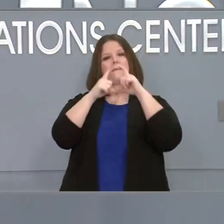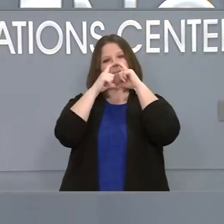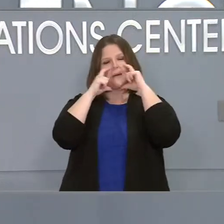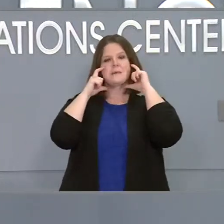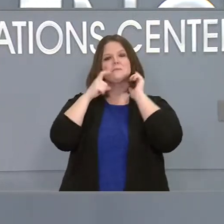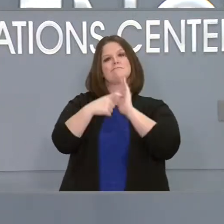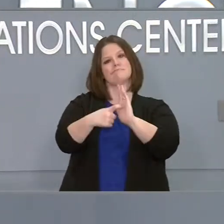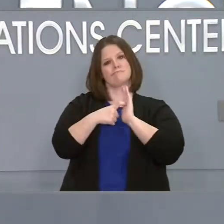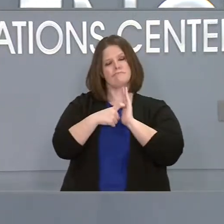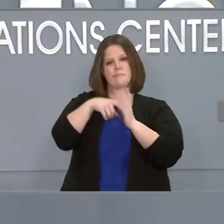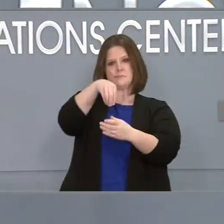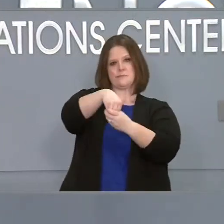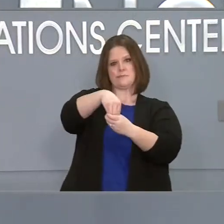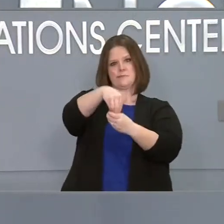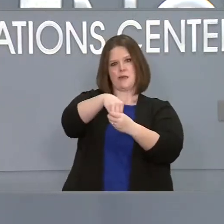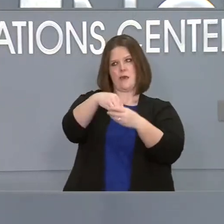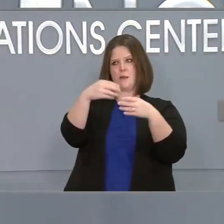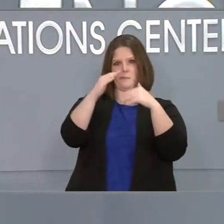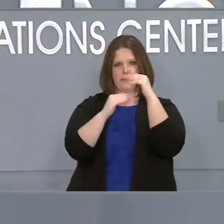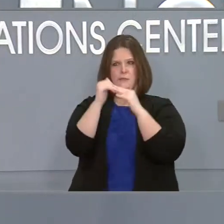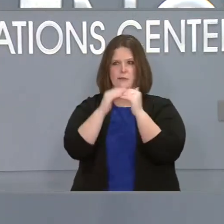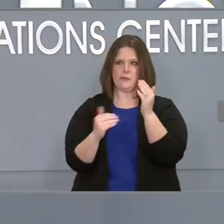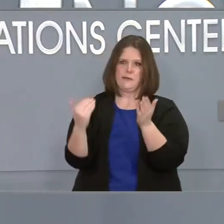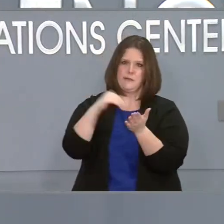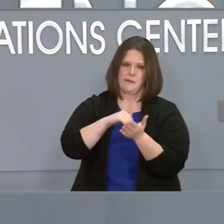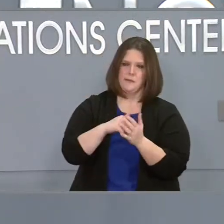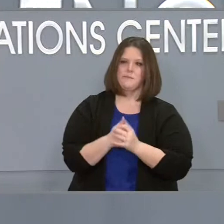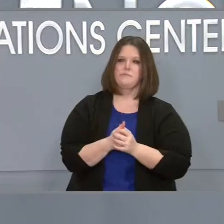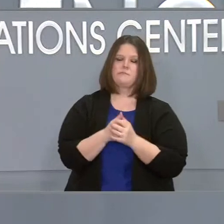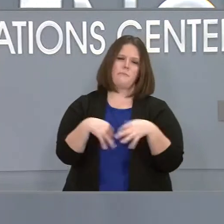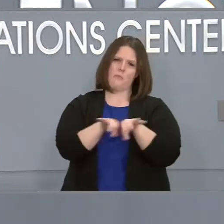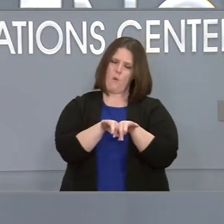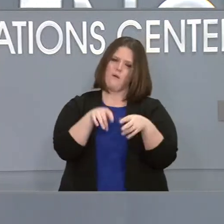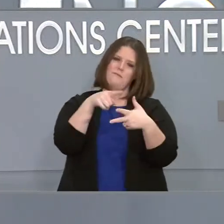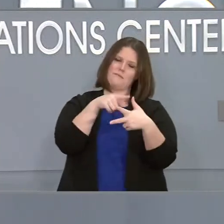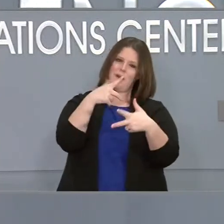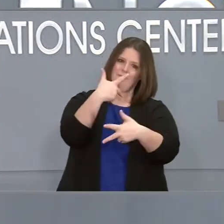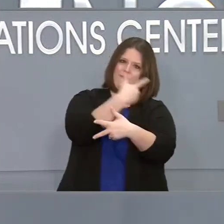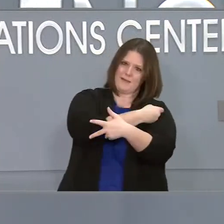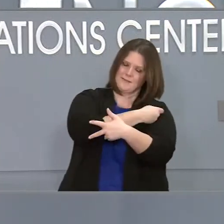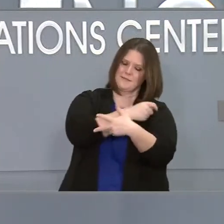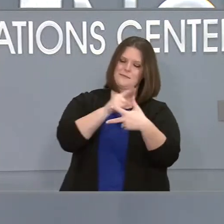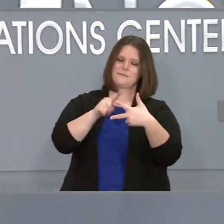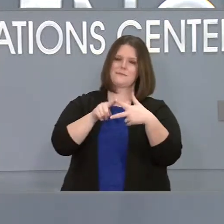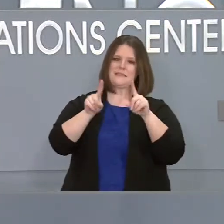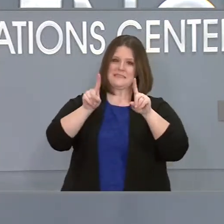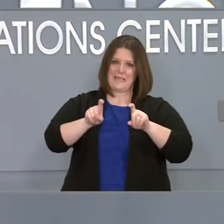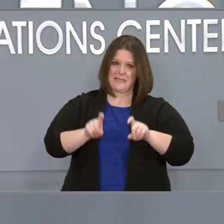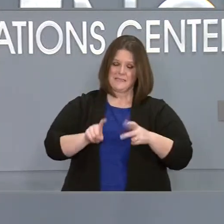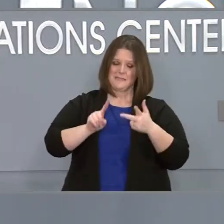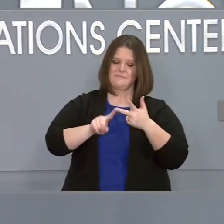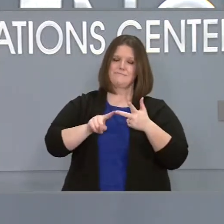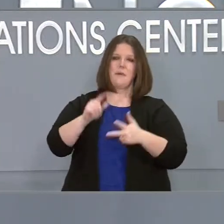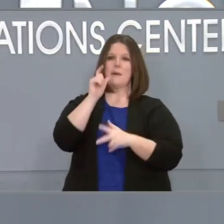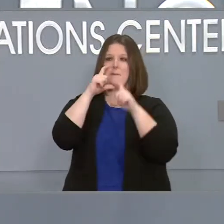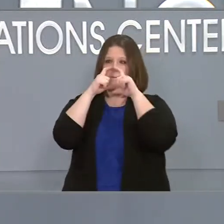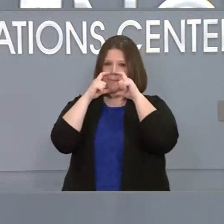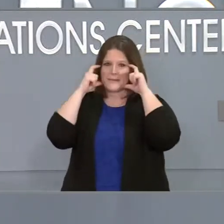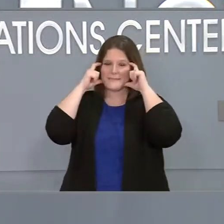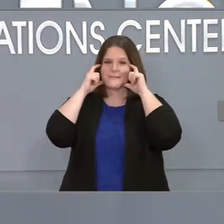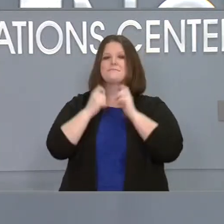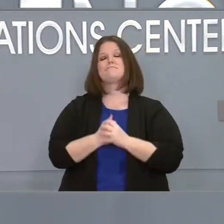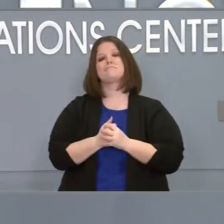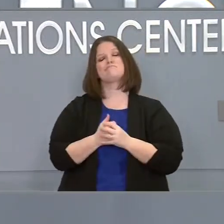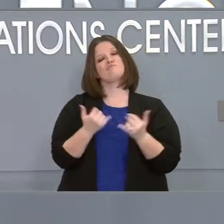family and friends. Vaccinate, test, and mask. As this is likely going to be my last